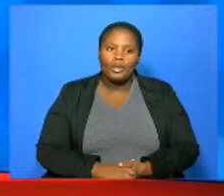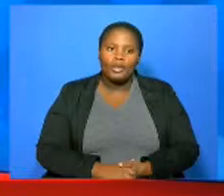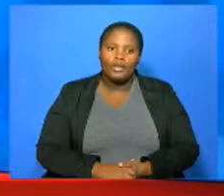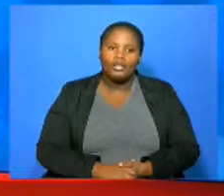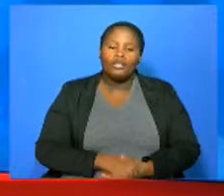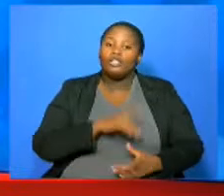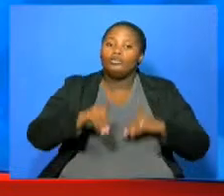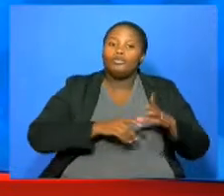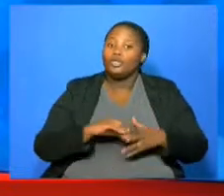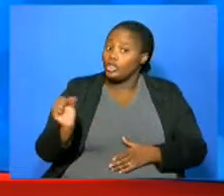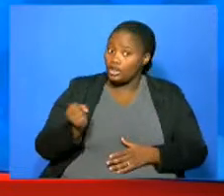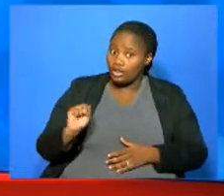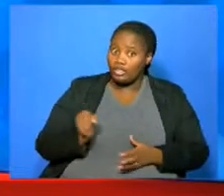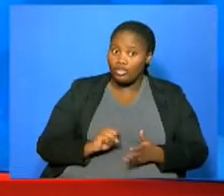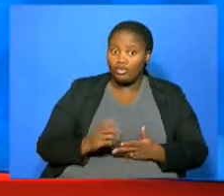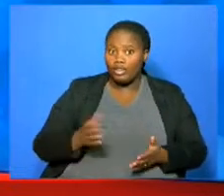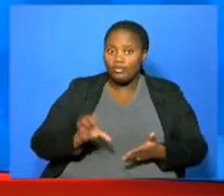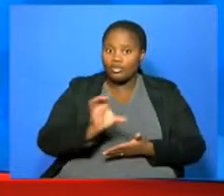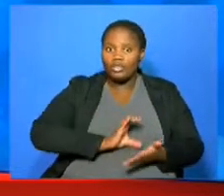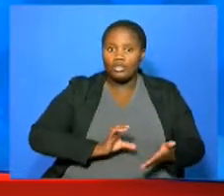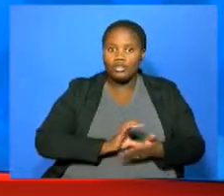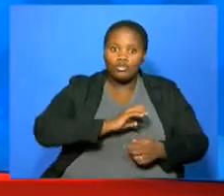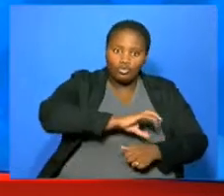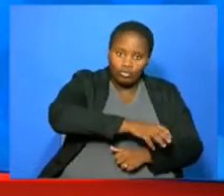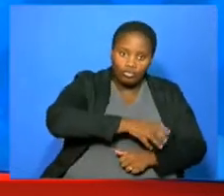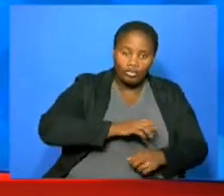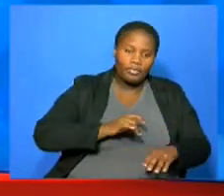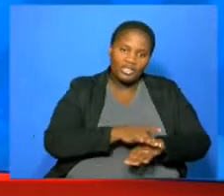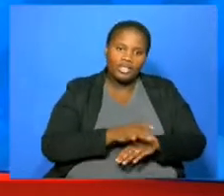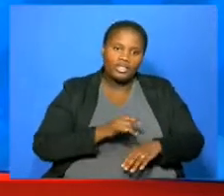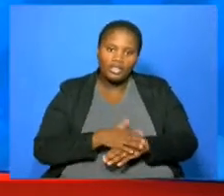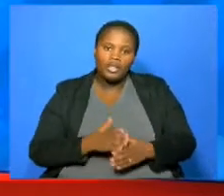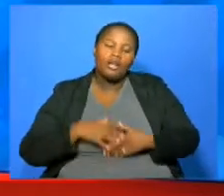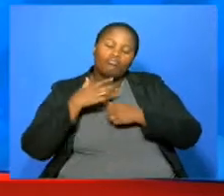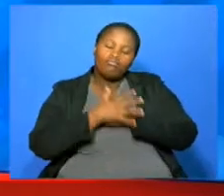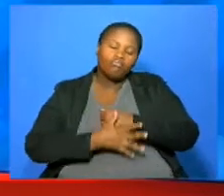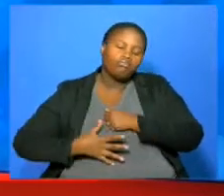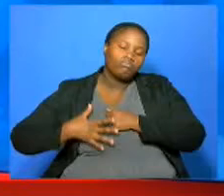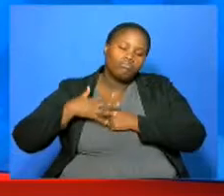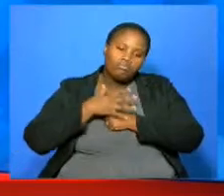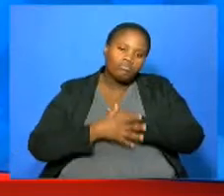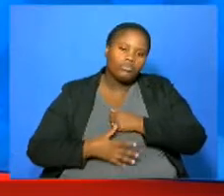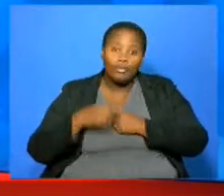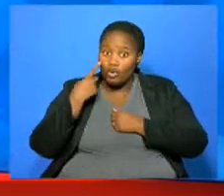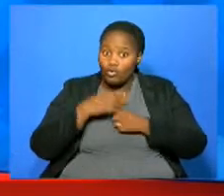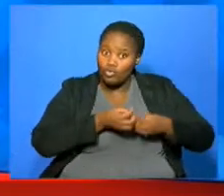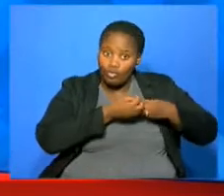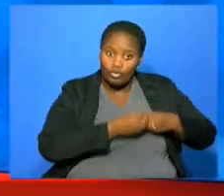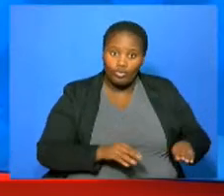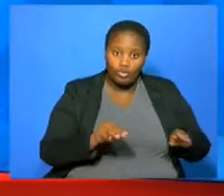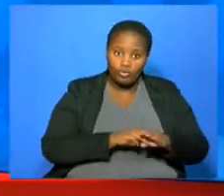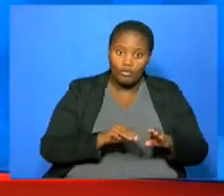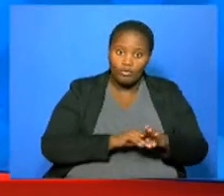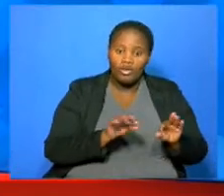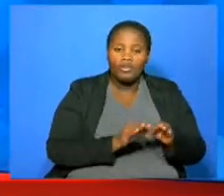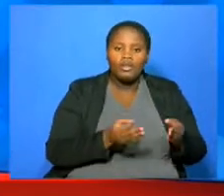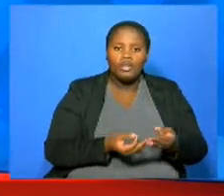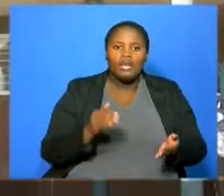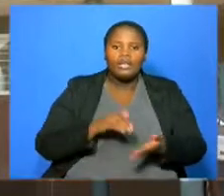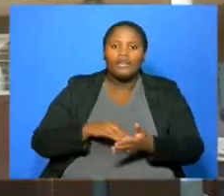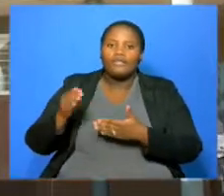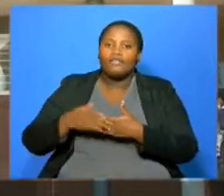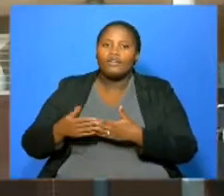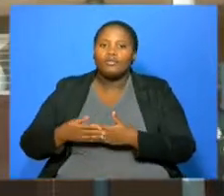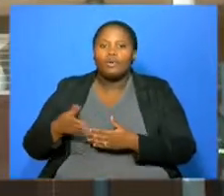Residents of Seroe in the Central District have sent their condolences to those who lost their relatives and friends in